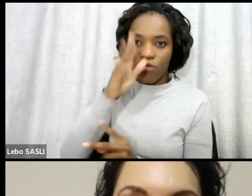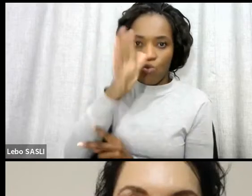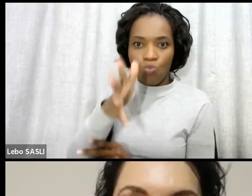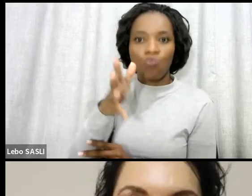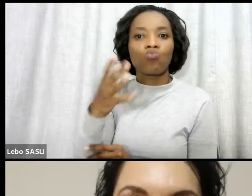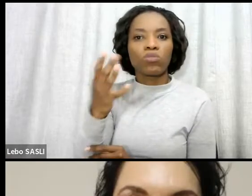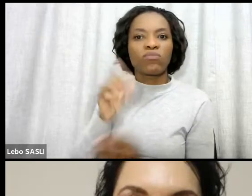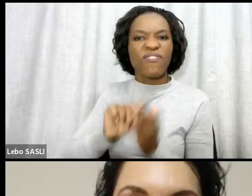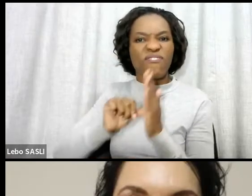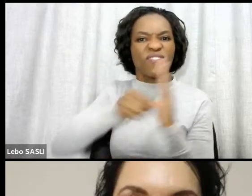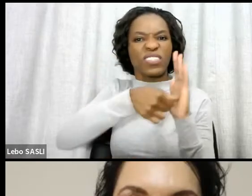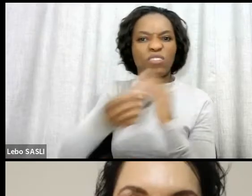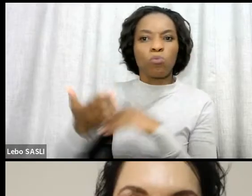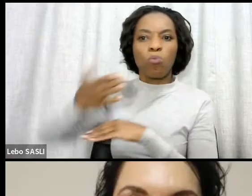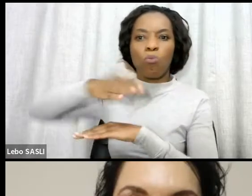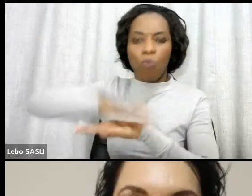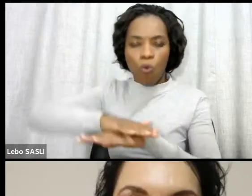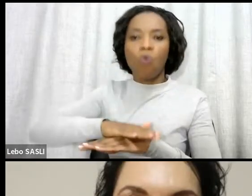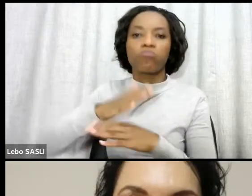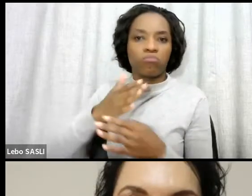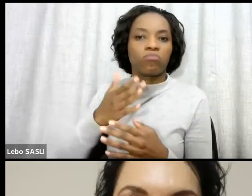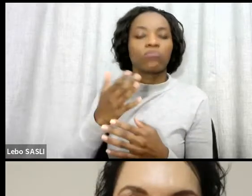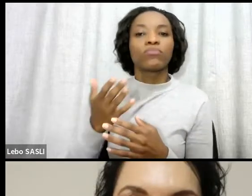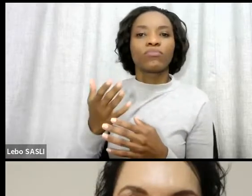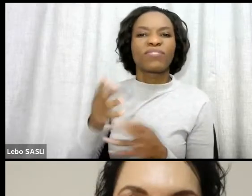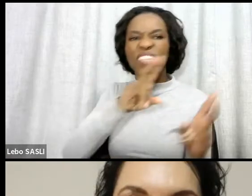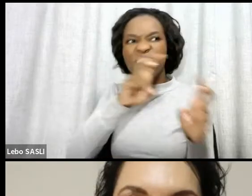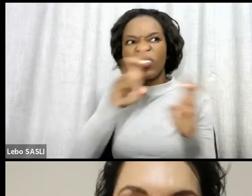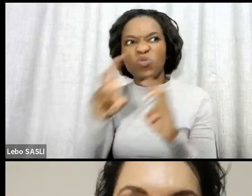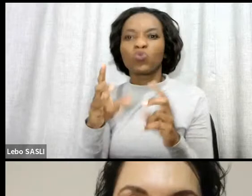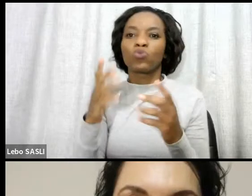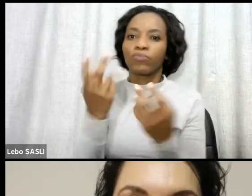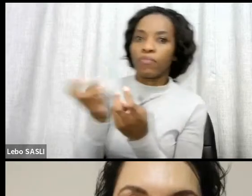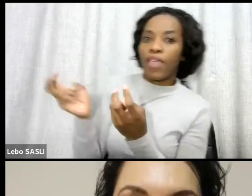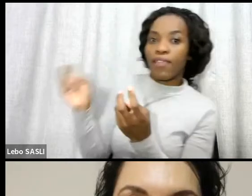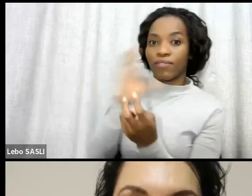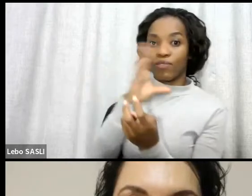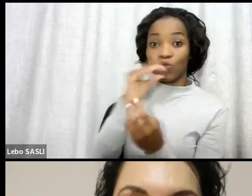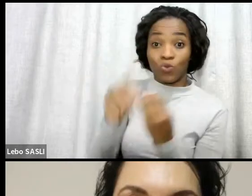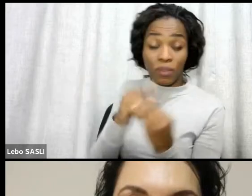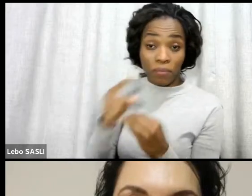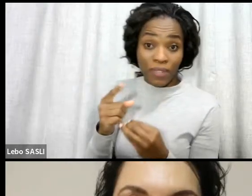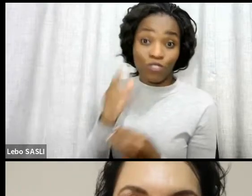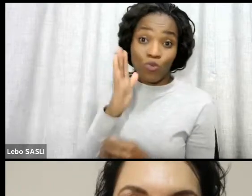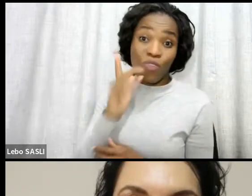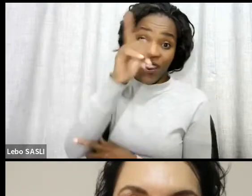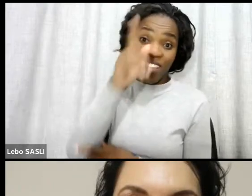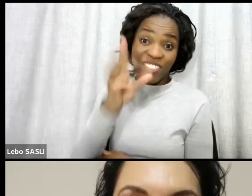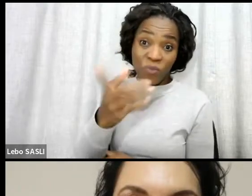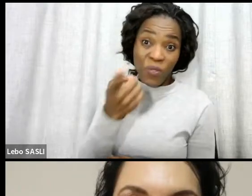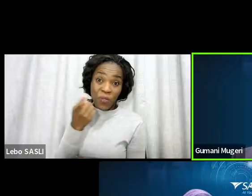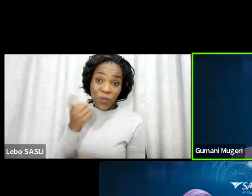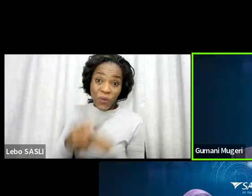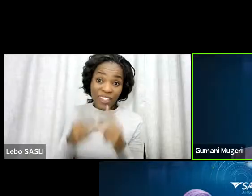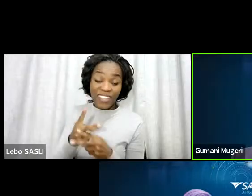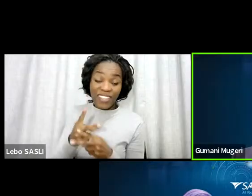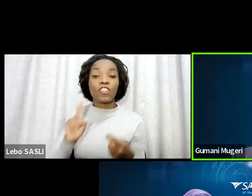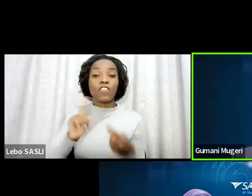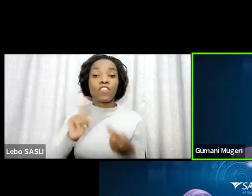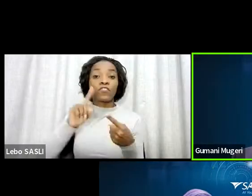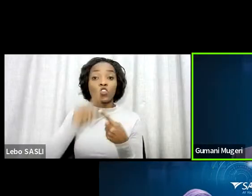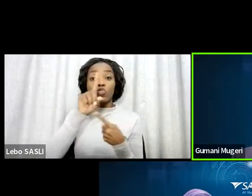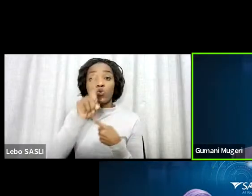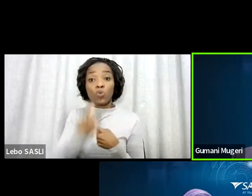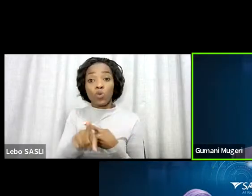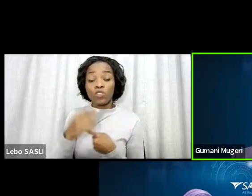some of the issues that the panel will have spoken about, and I will call them later. My first question